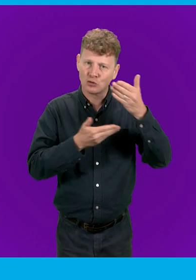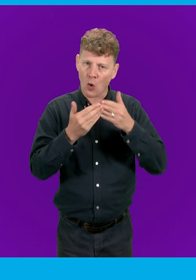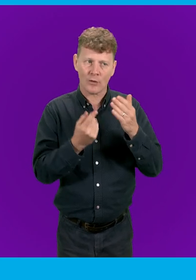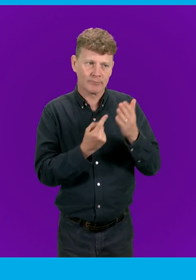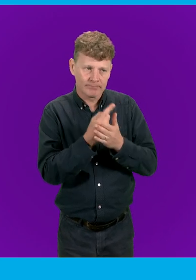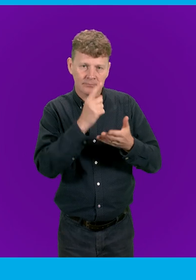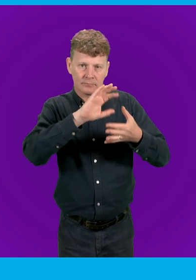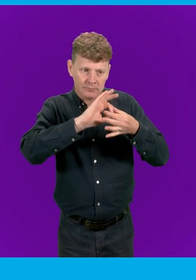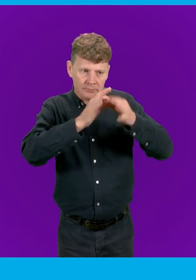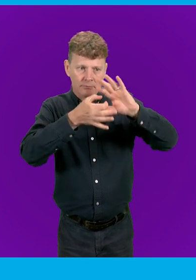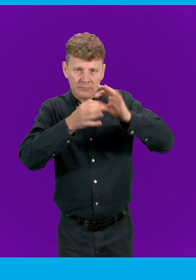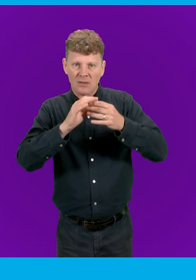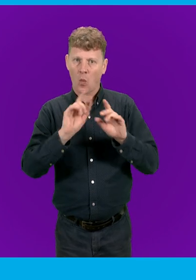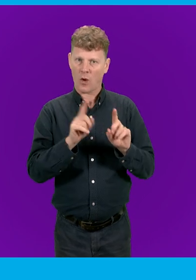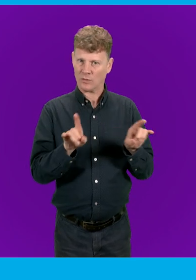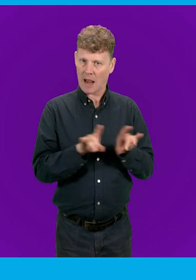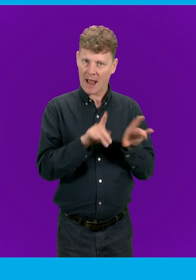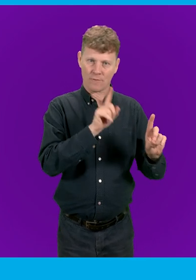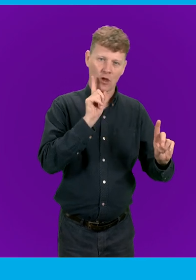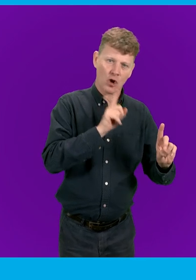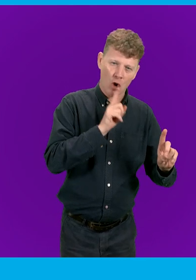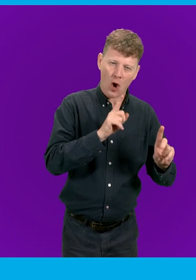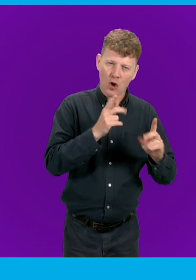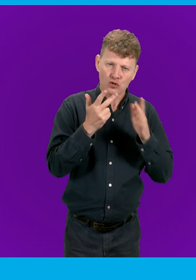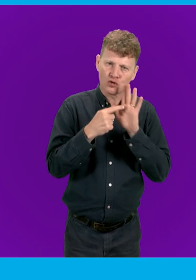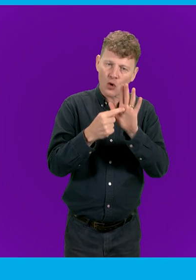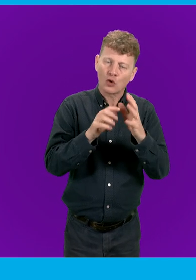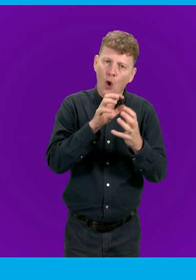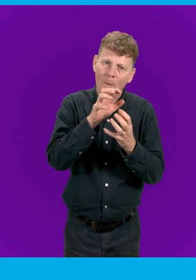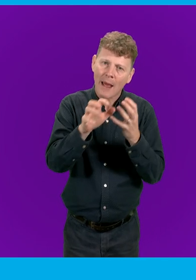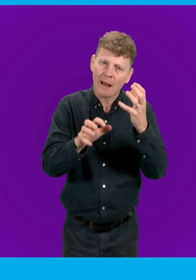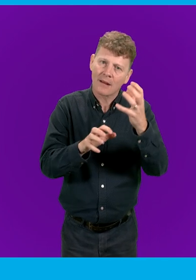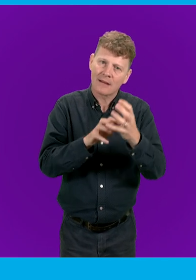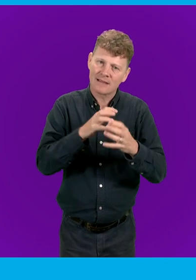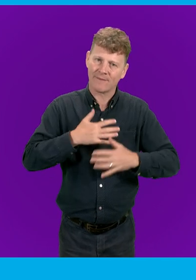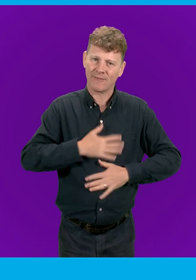was like for the girl and the sort of complexity of how she felt about it.